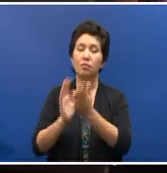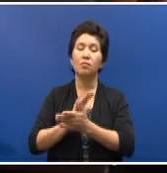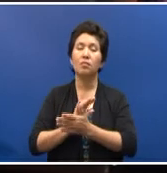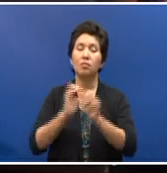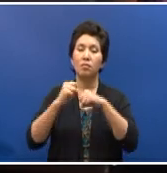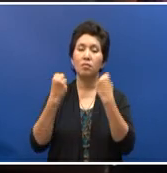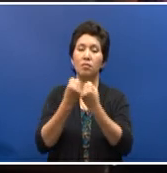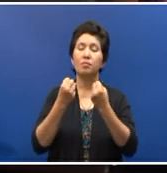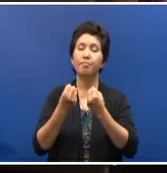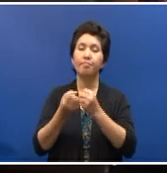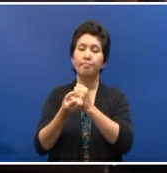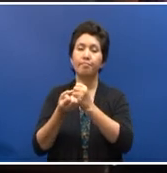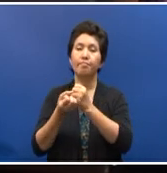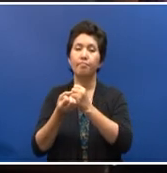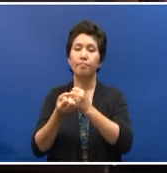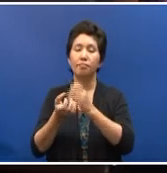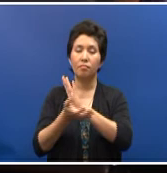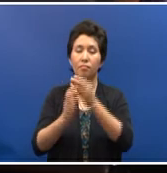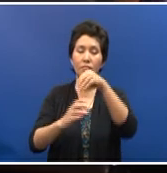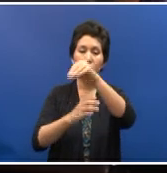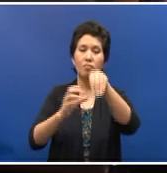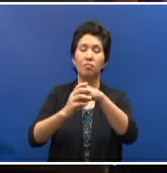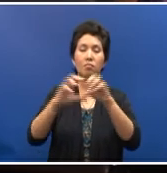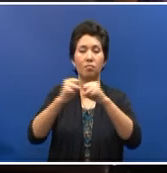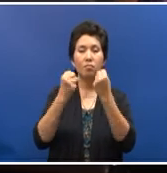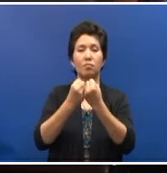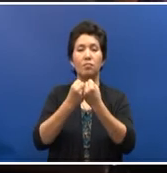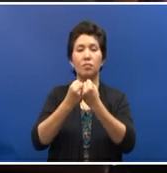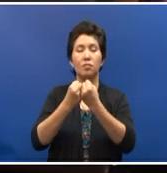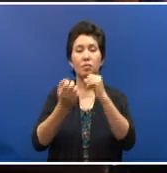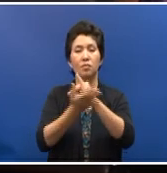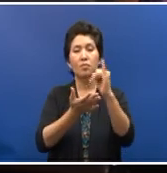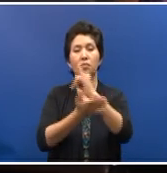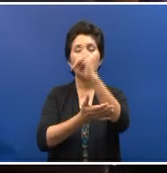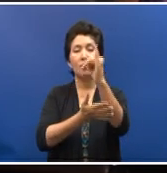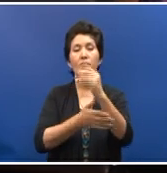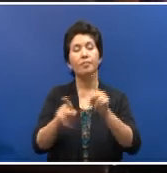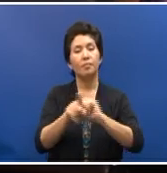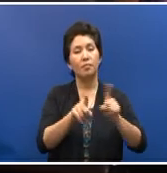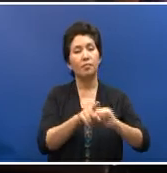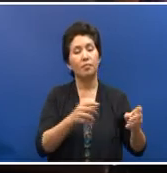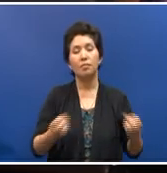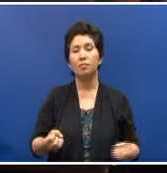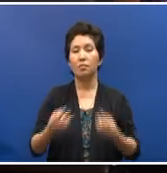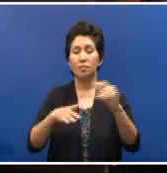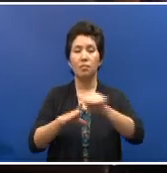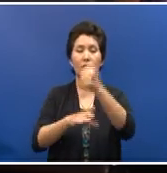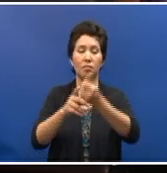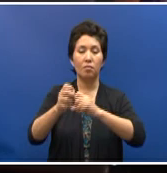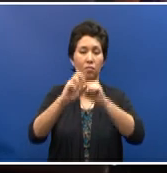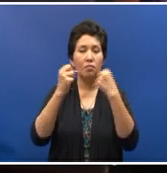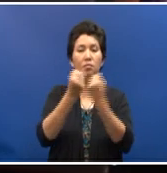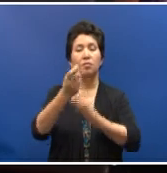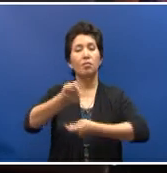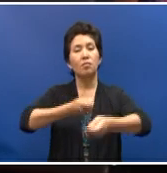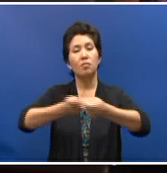being, okay, who are living within a social institution. Okay, therefore, man needs a form of social control, okay, in